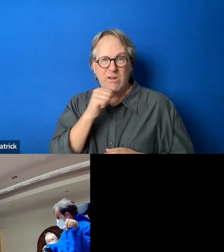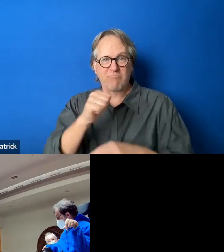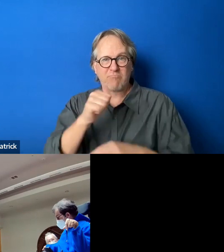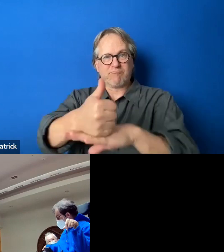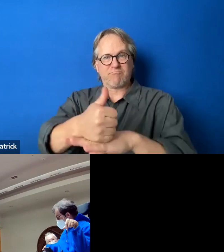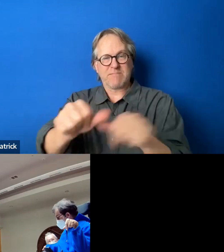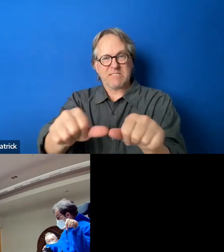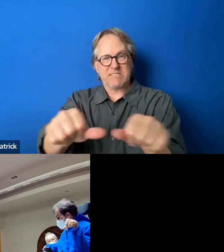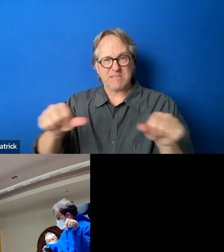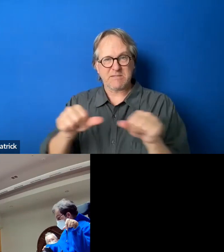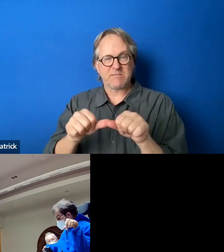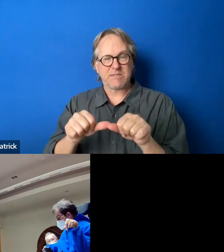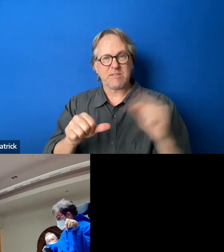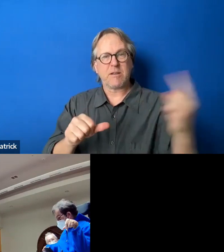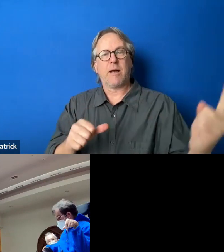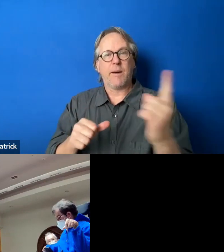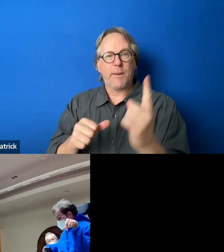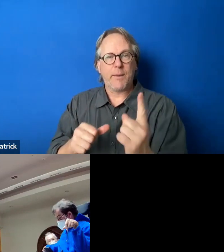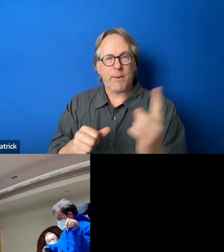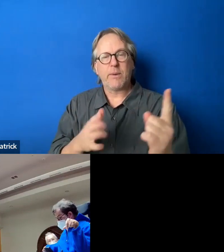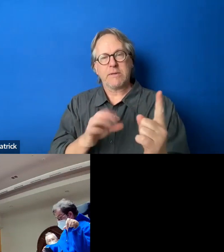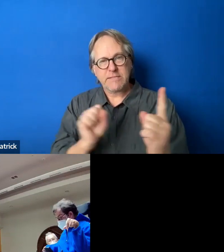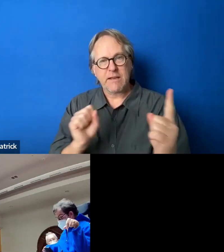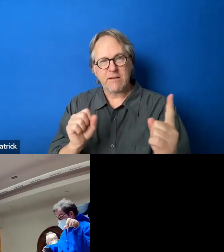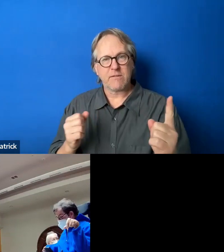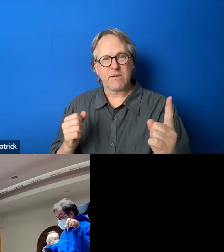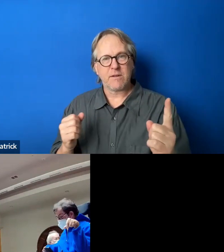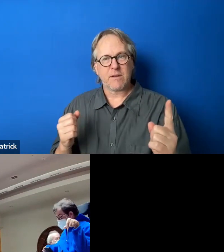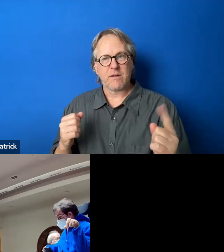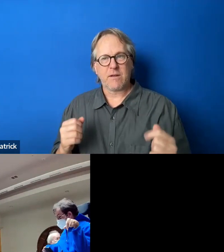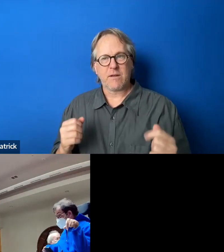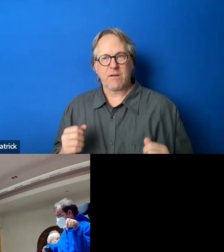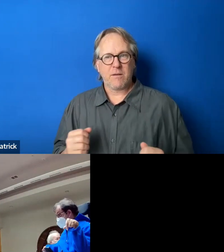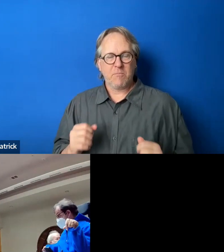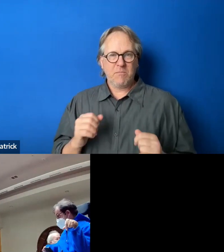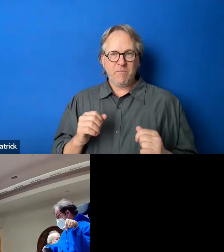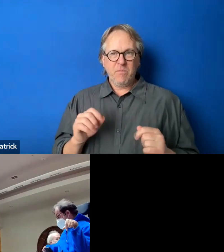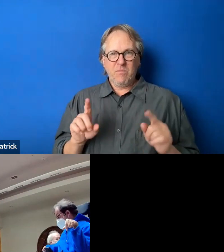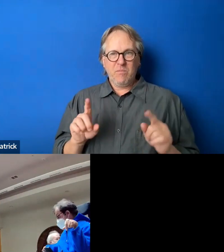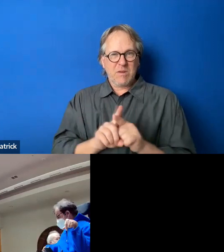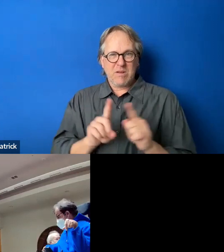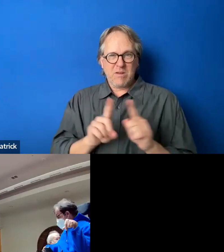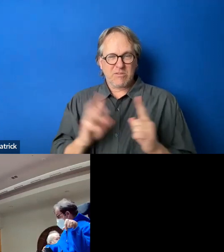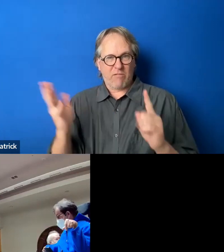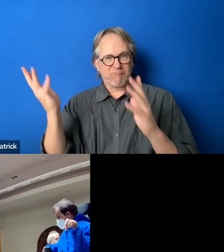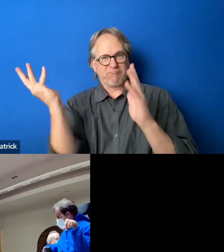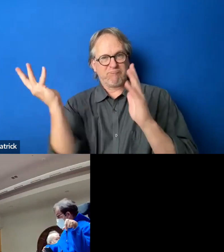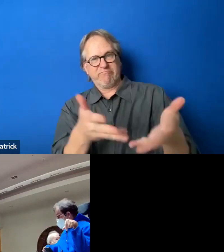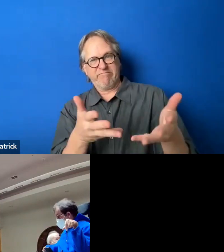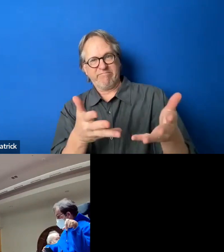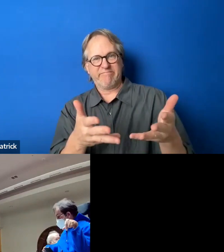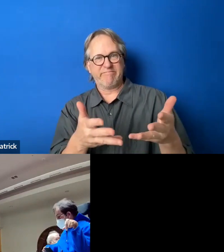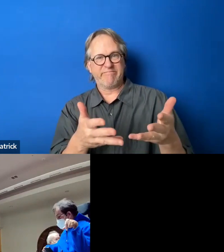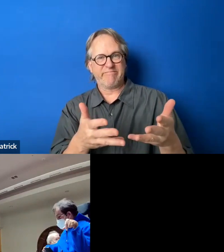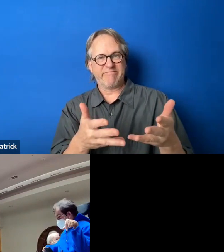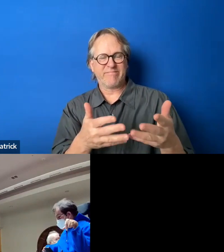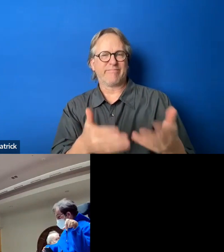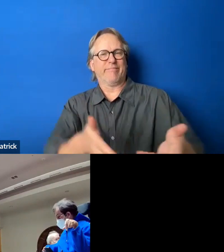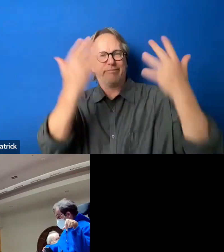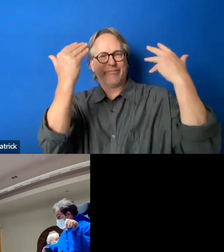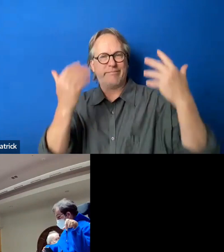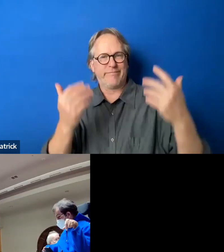to distance when they need to distance, but also to not feel like they're abandoned in the process.